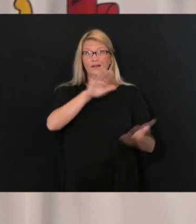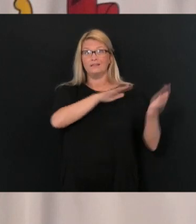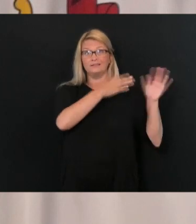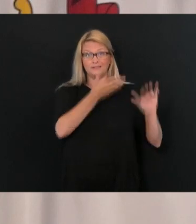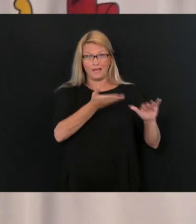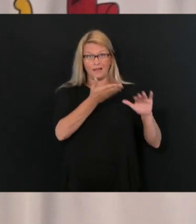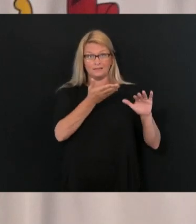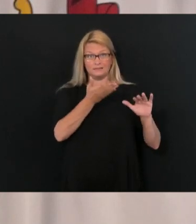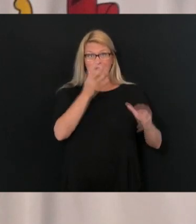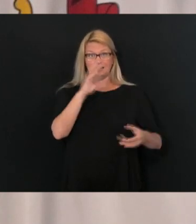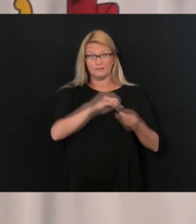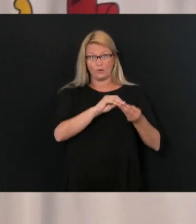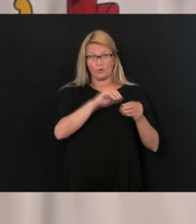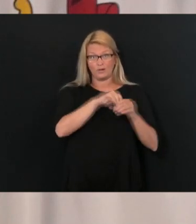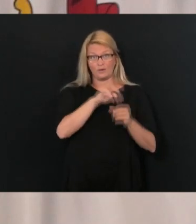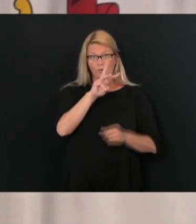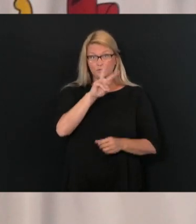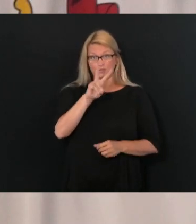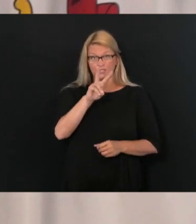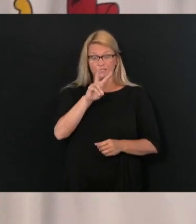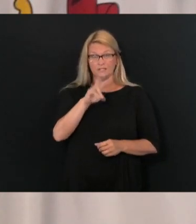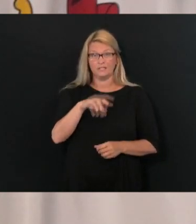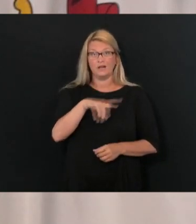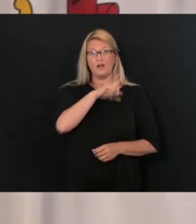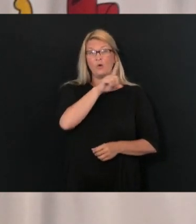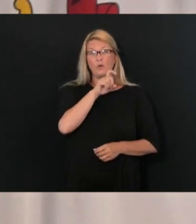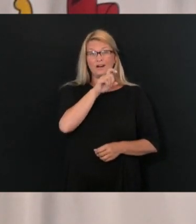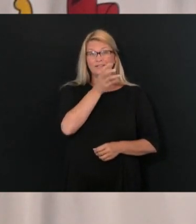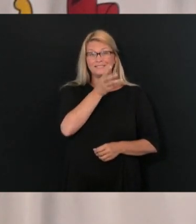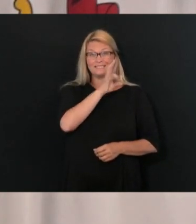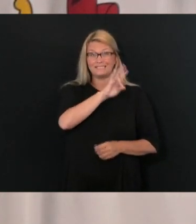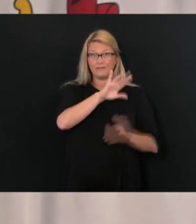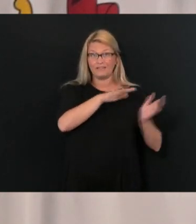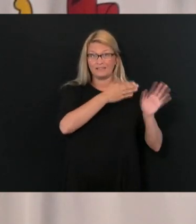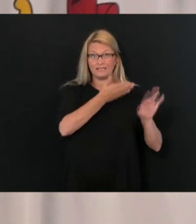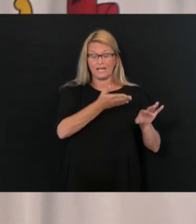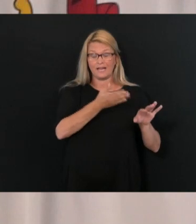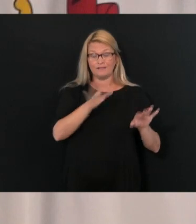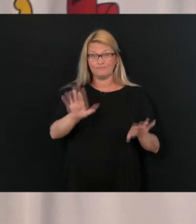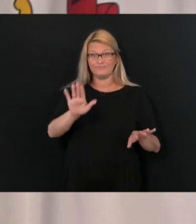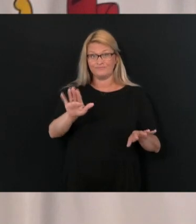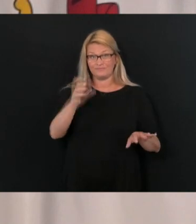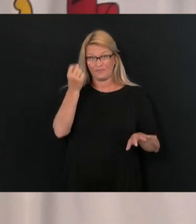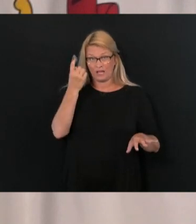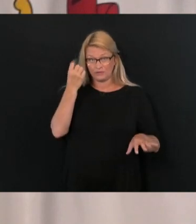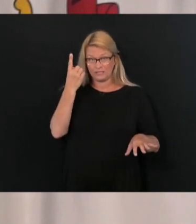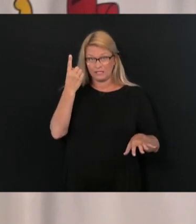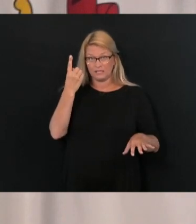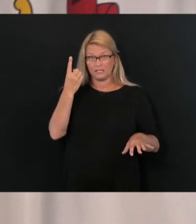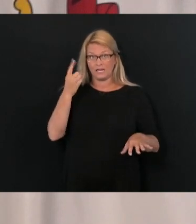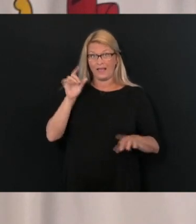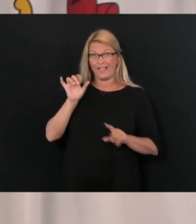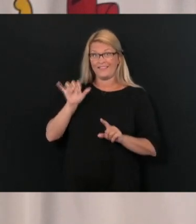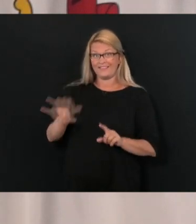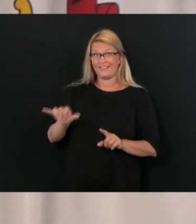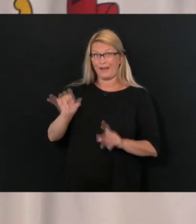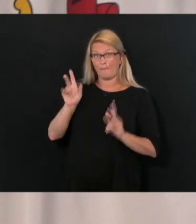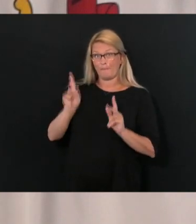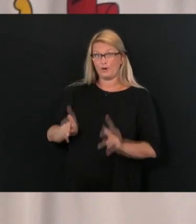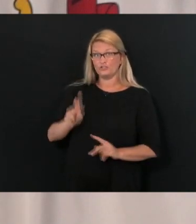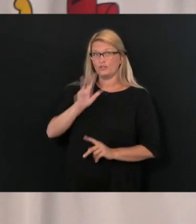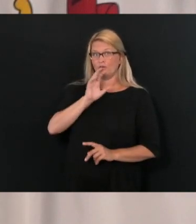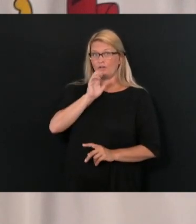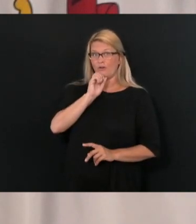Virginia. Our 167th death, now get this, is a